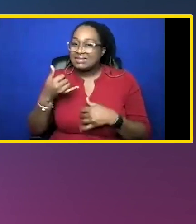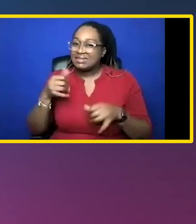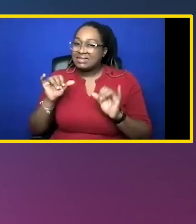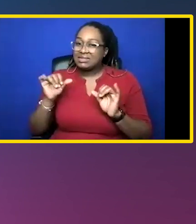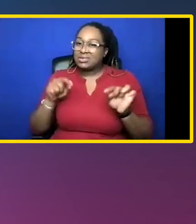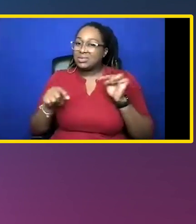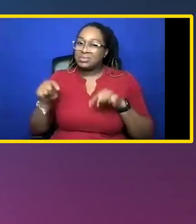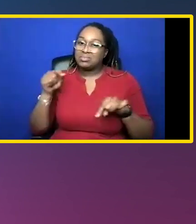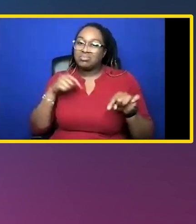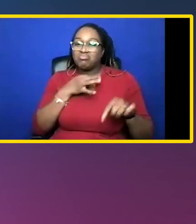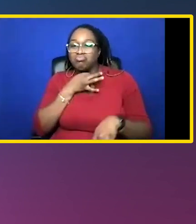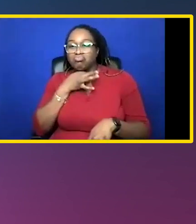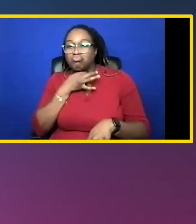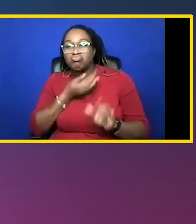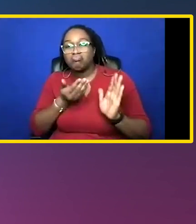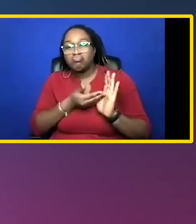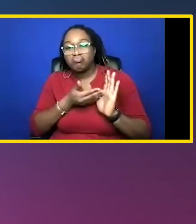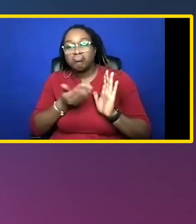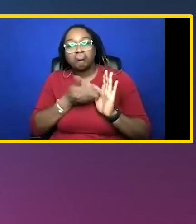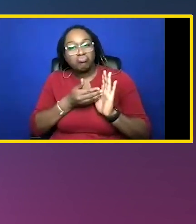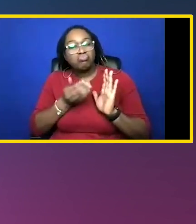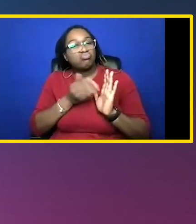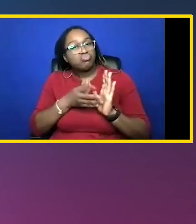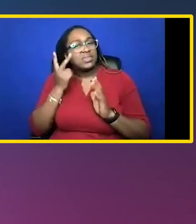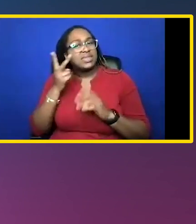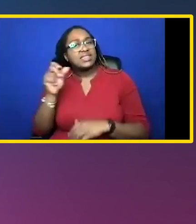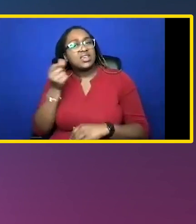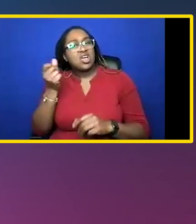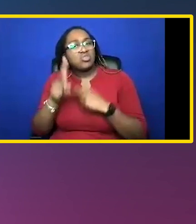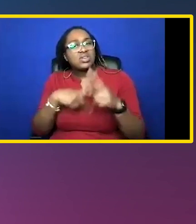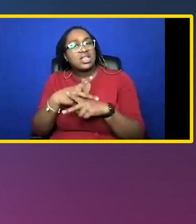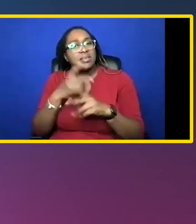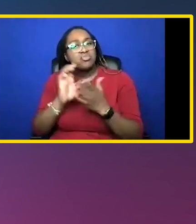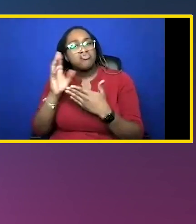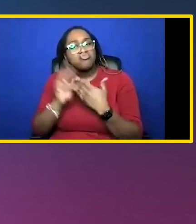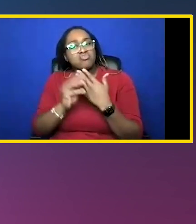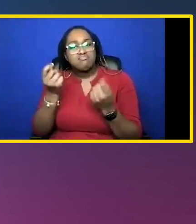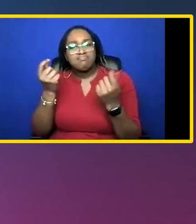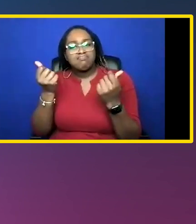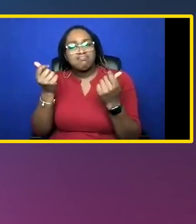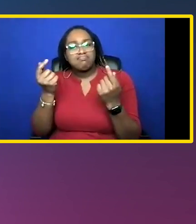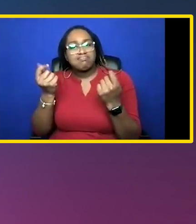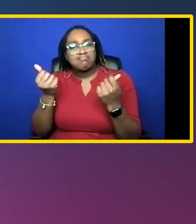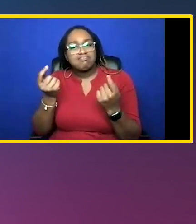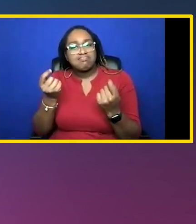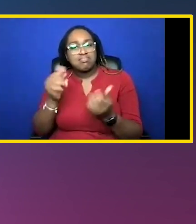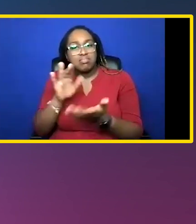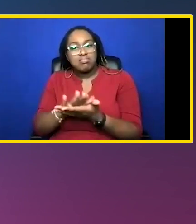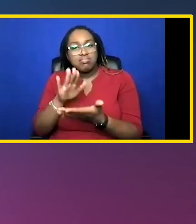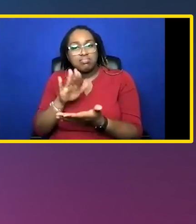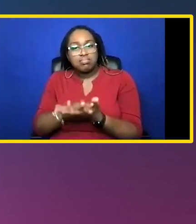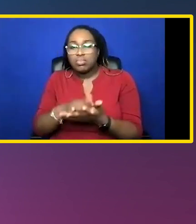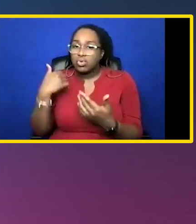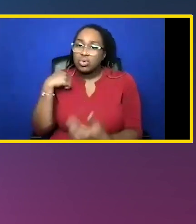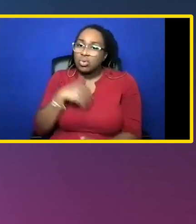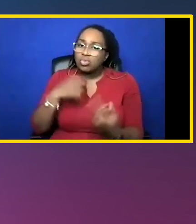coming back, wondering again and again, as we see other types of curriculum being removed from schools where we're